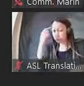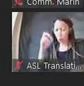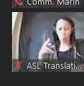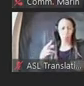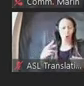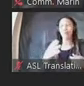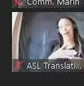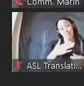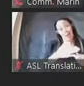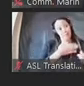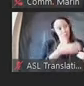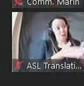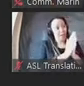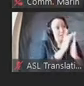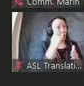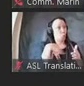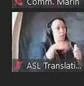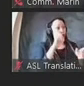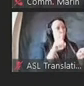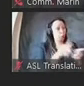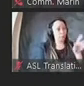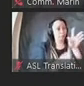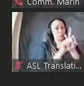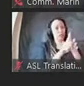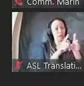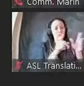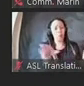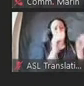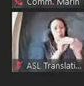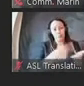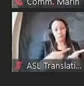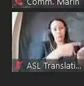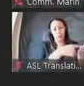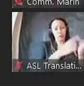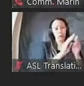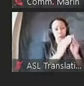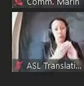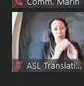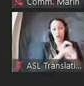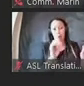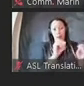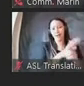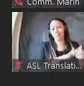you asked that question, because we had agreed, it came up during further discussions with the community, that nobody in the neighborhood wants to see any commercial